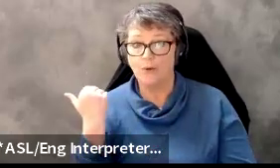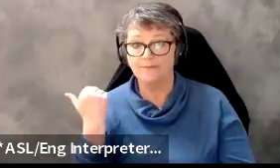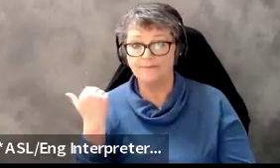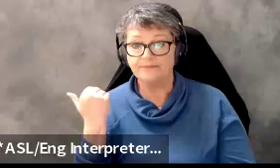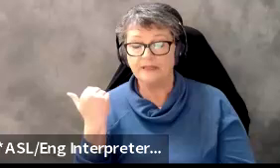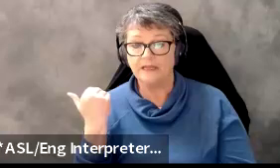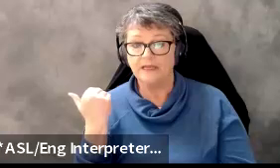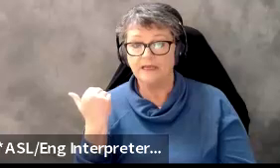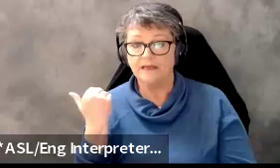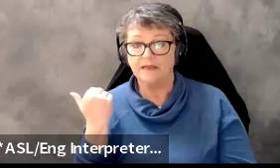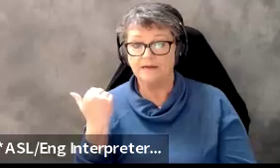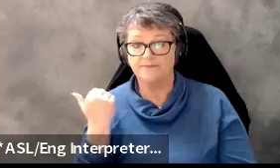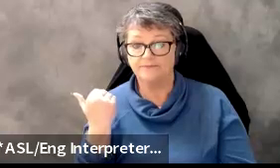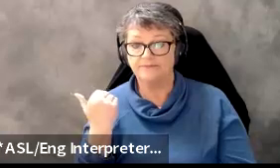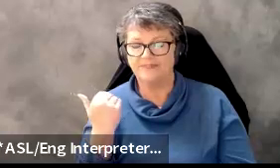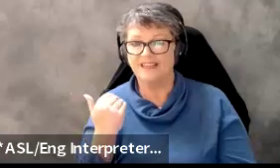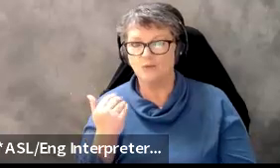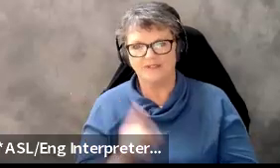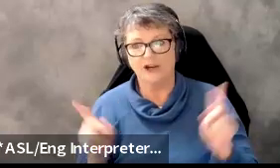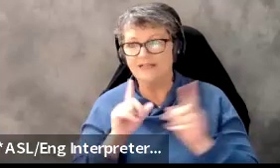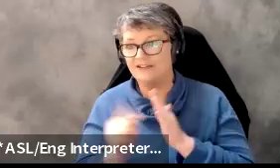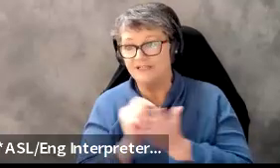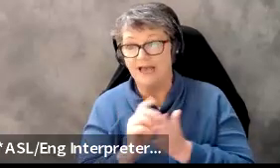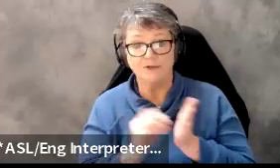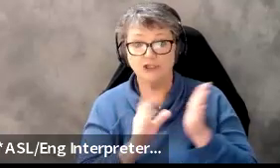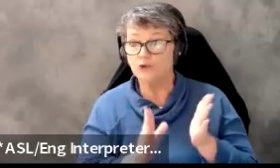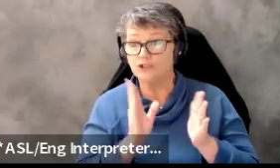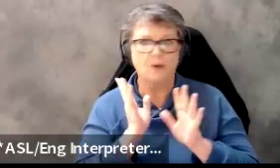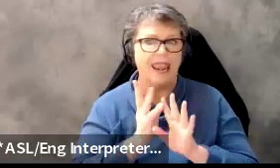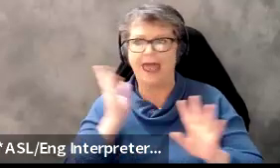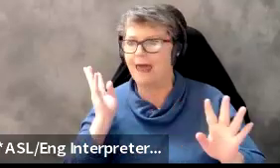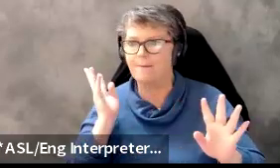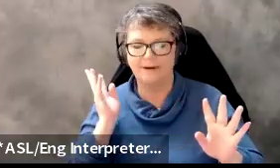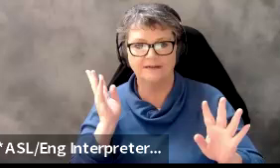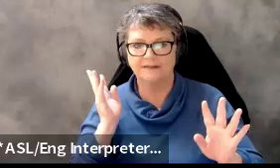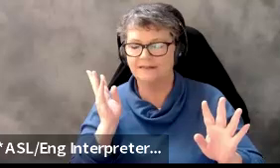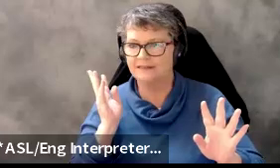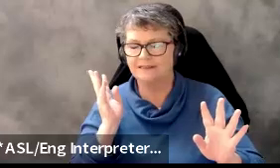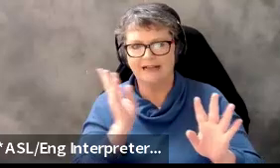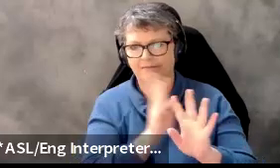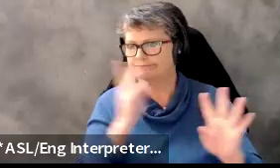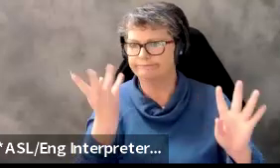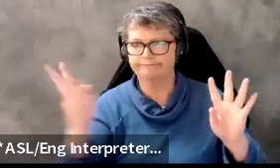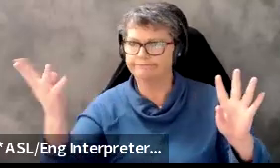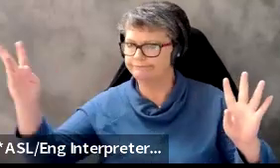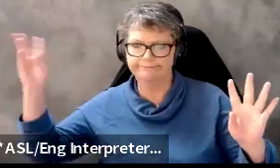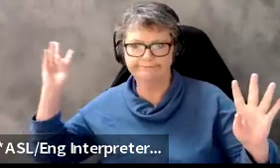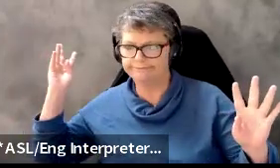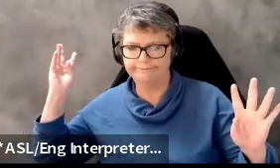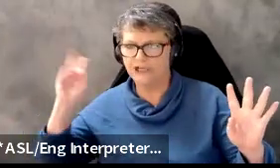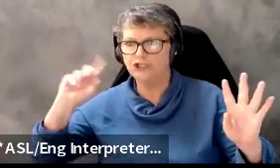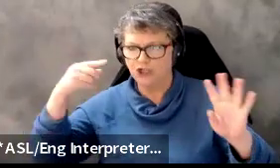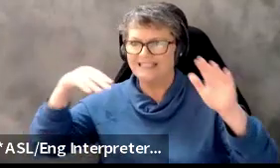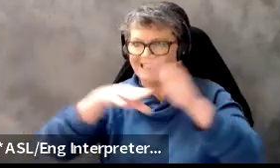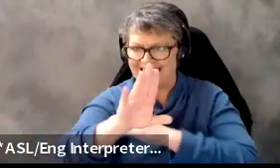um, it was a very different time. Students would line up like out my door and down the hall just to